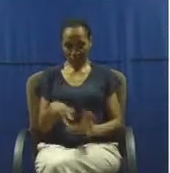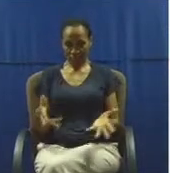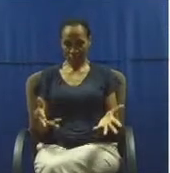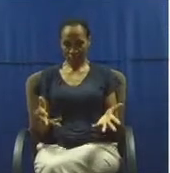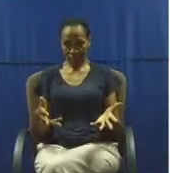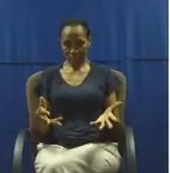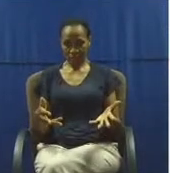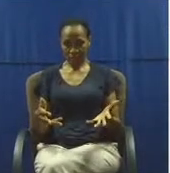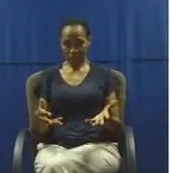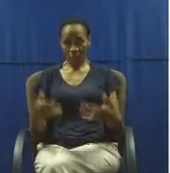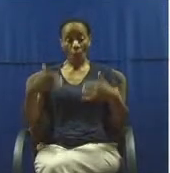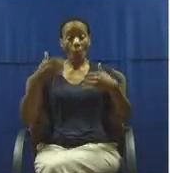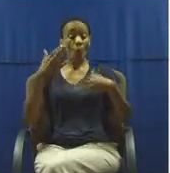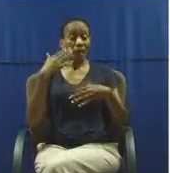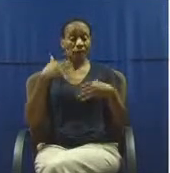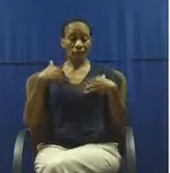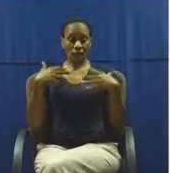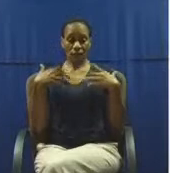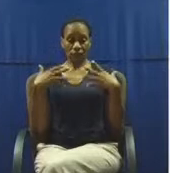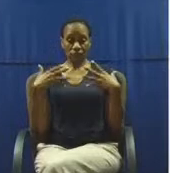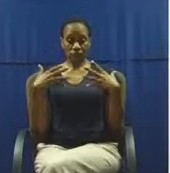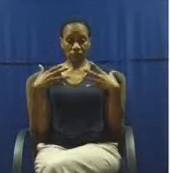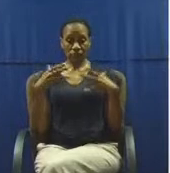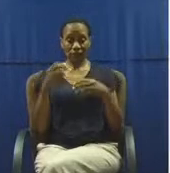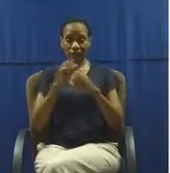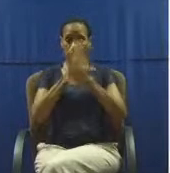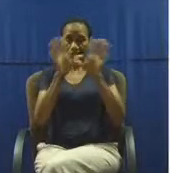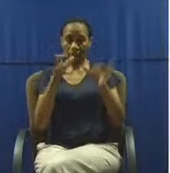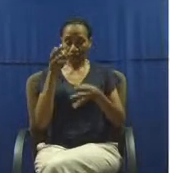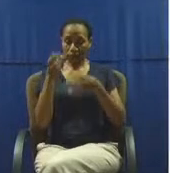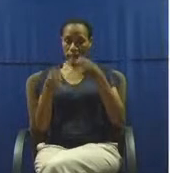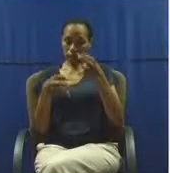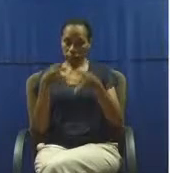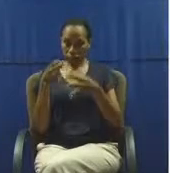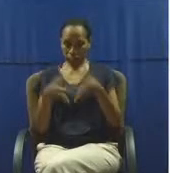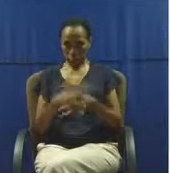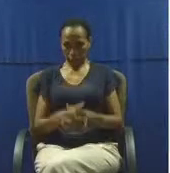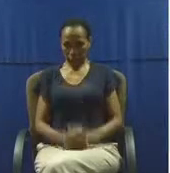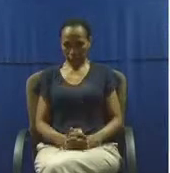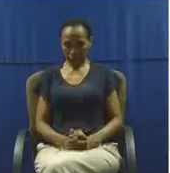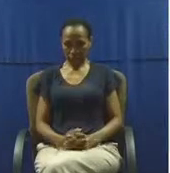ha ke bua sentle ke re ha re ka mmuso